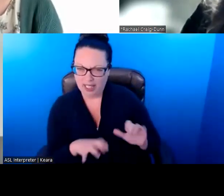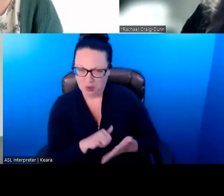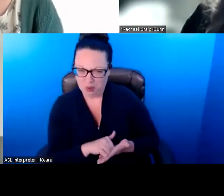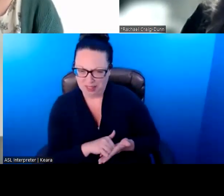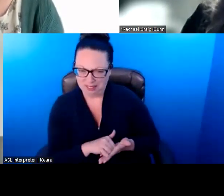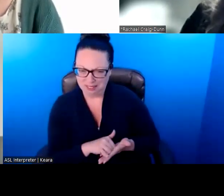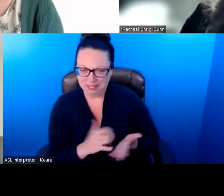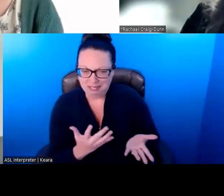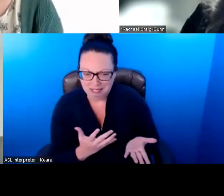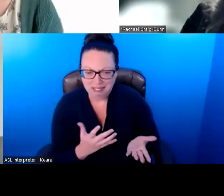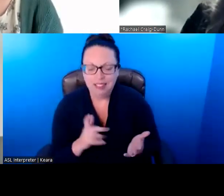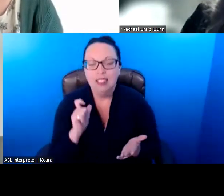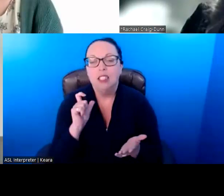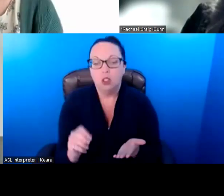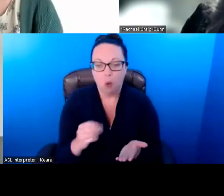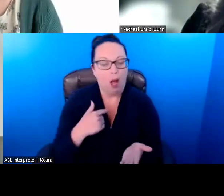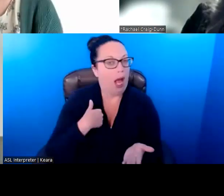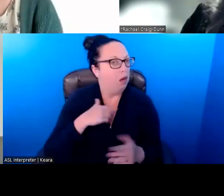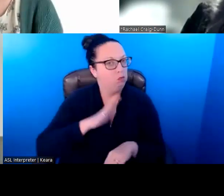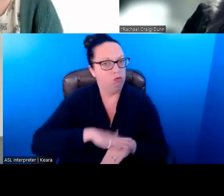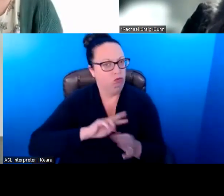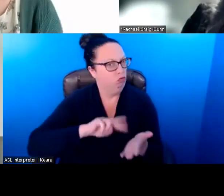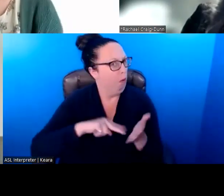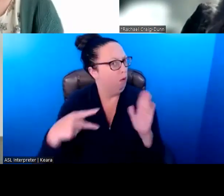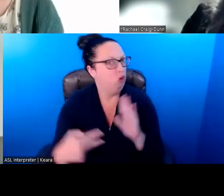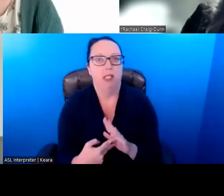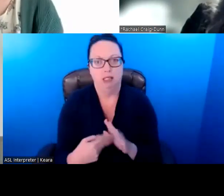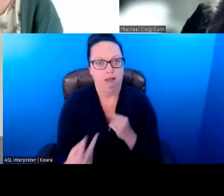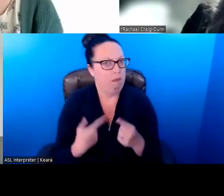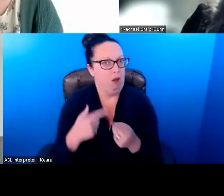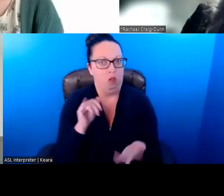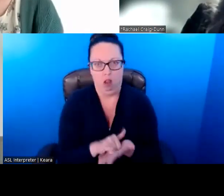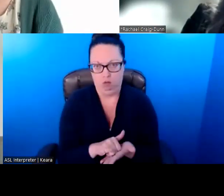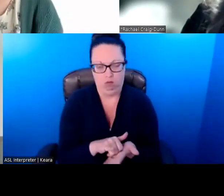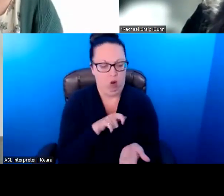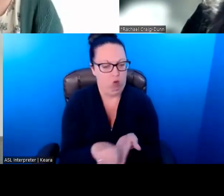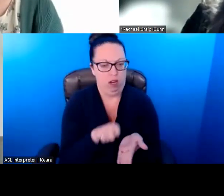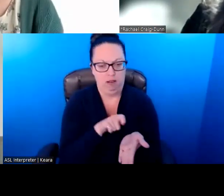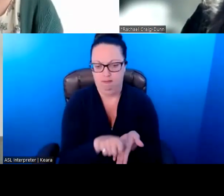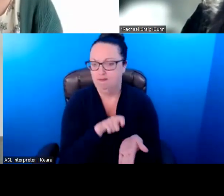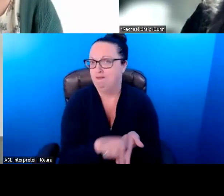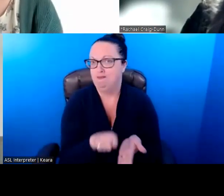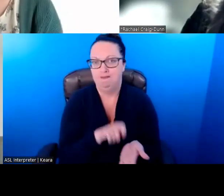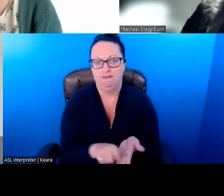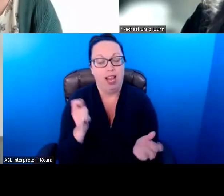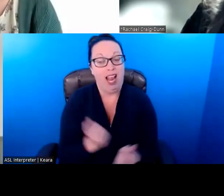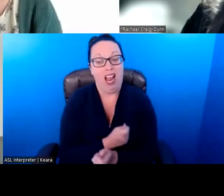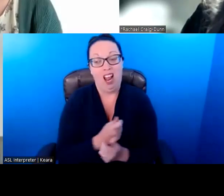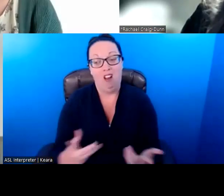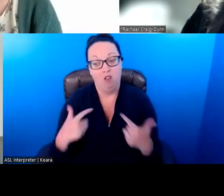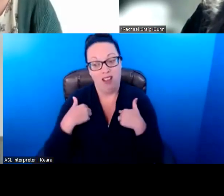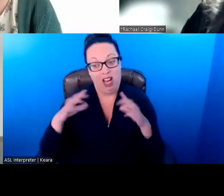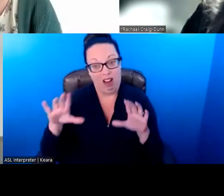I'm intentional about that. I'm intentional about that, and everything I've done for